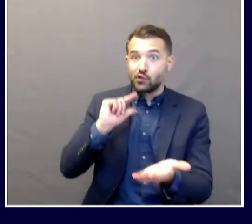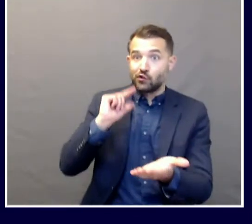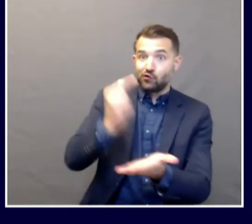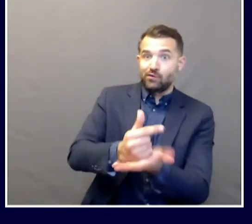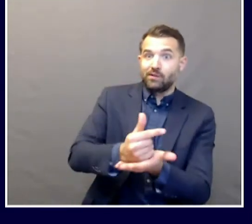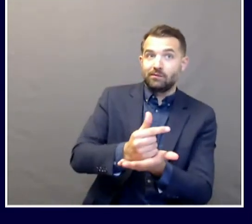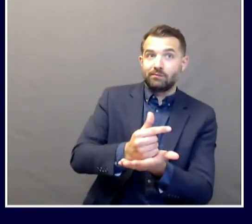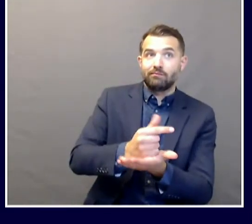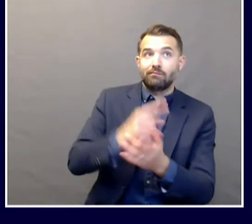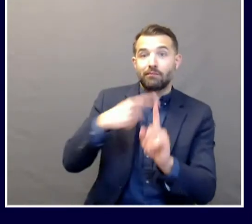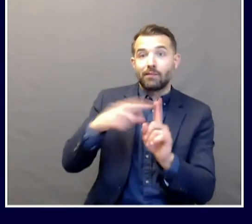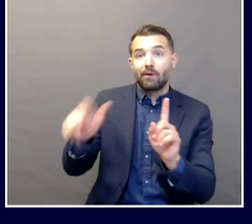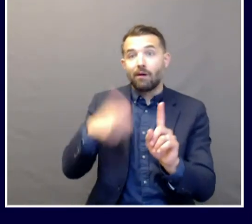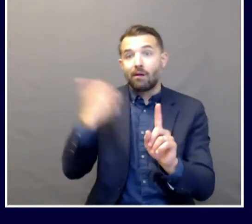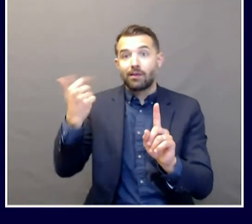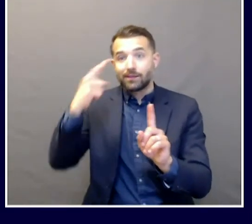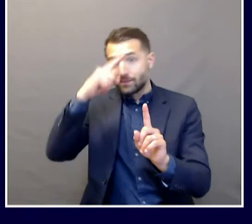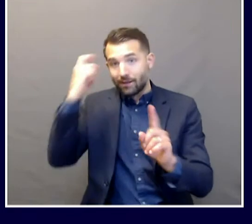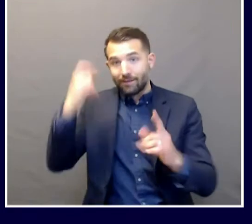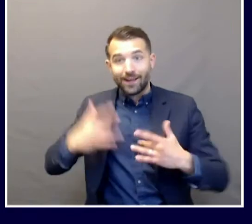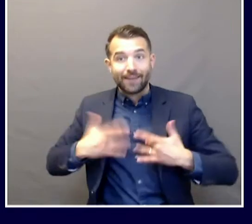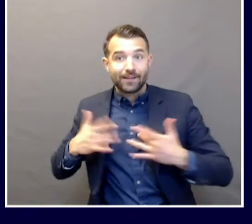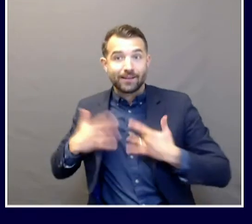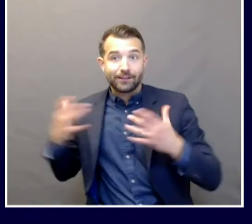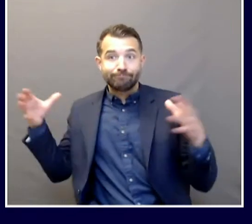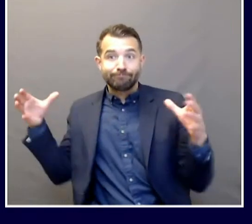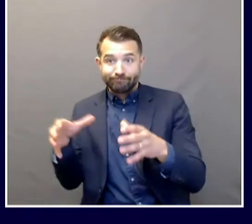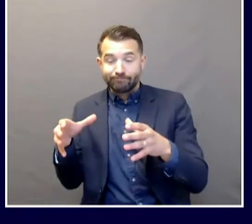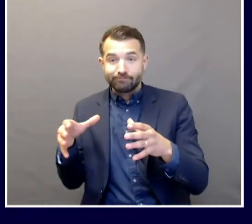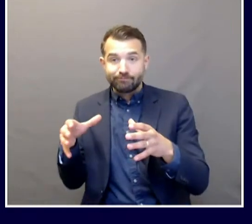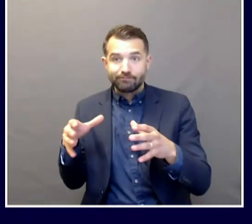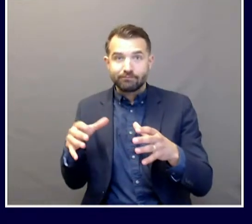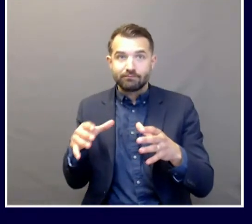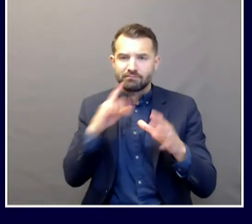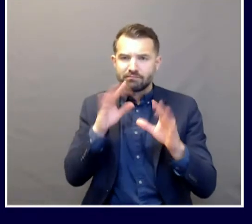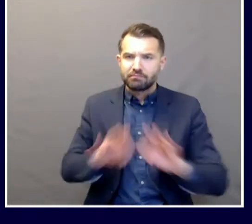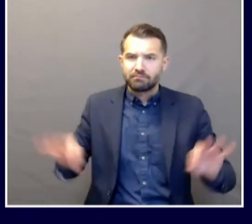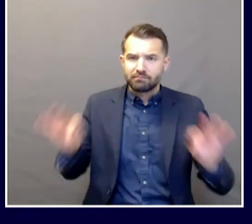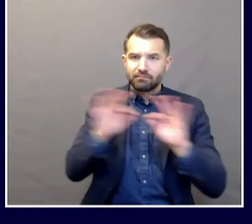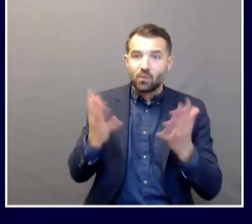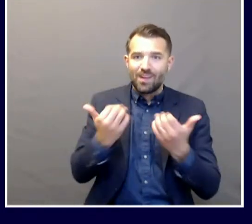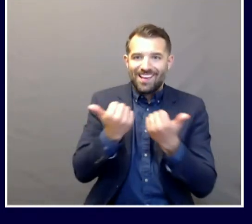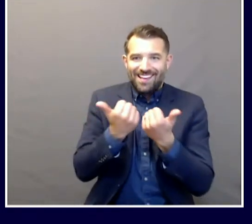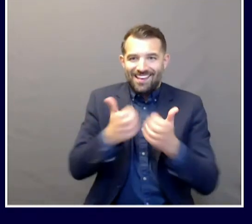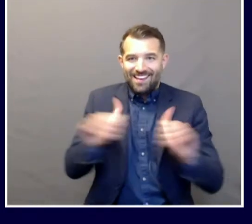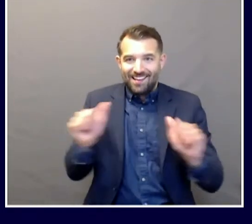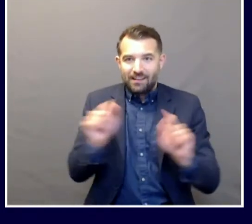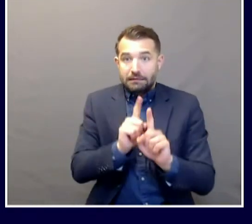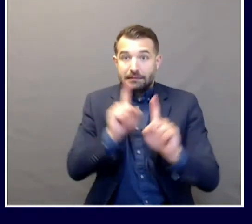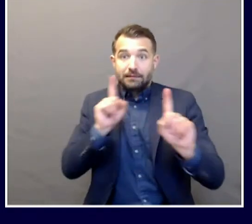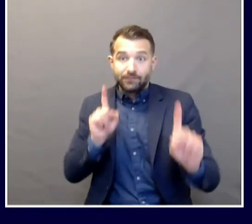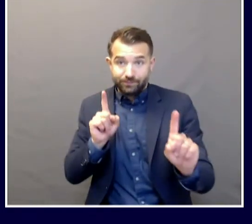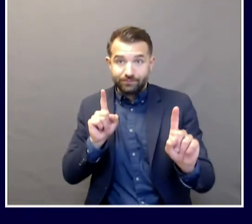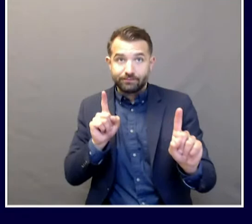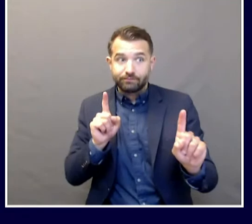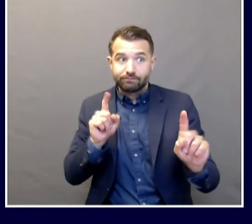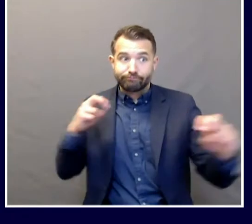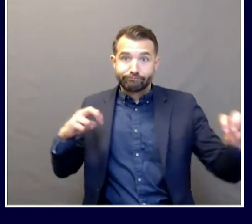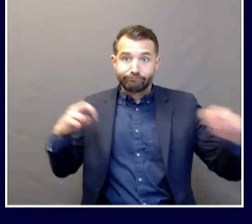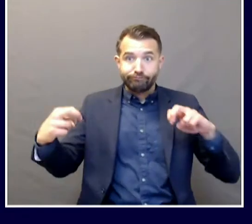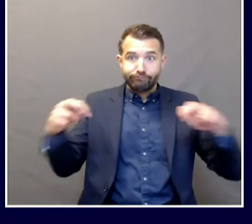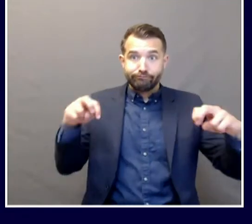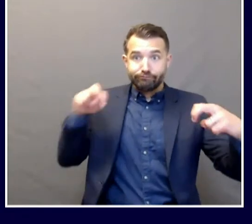which I want to encourage people to do, the key is to try to keep distance. Again, we've removed the mandate for outdoor